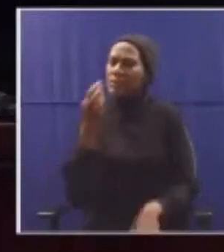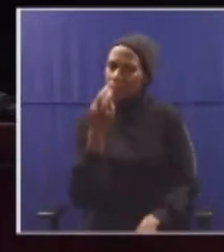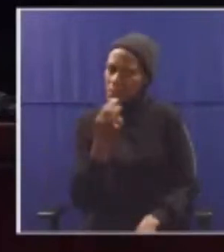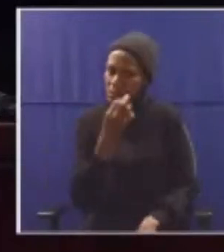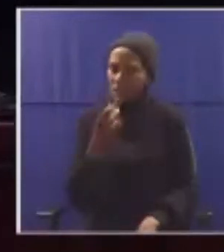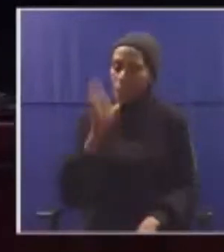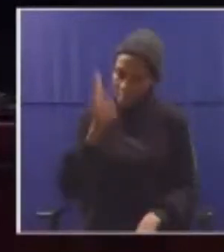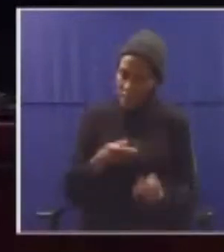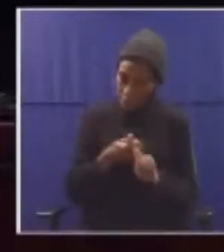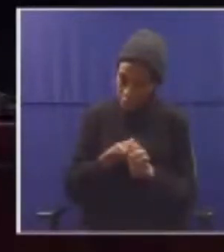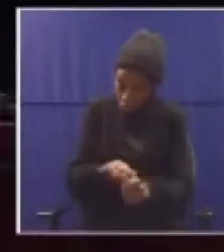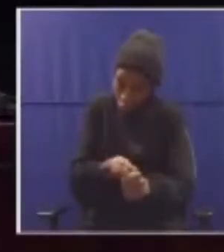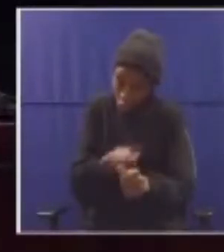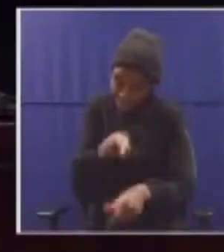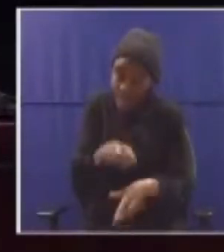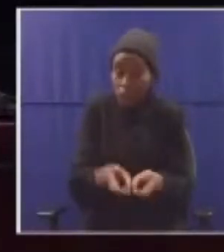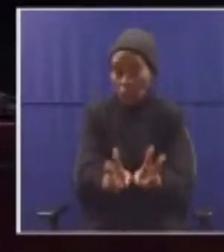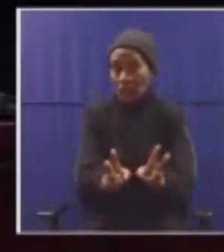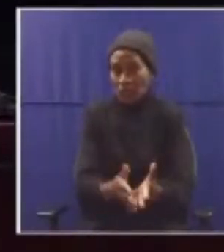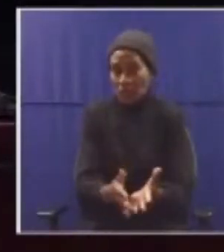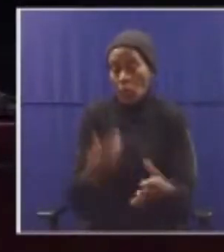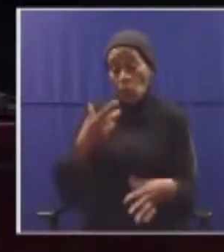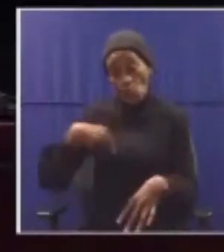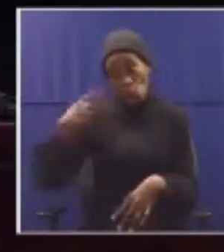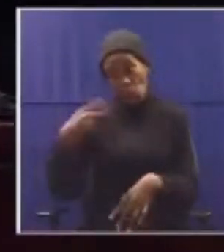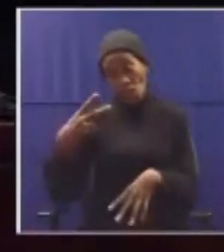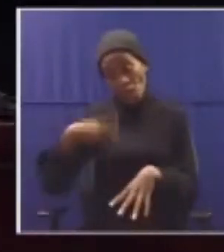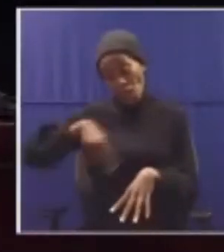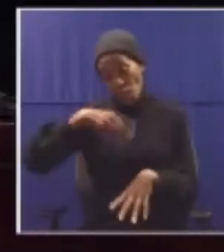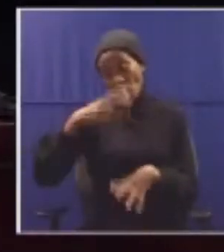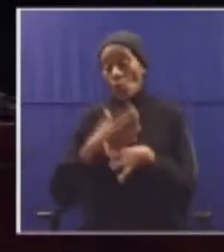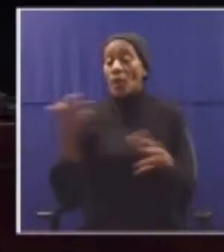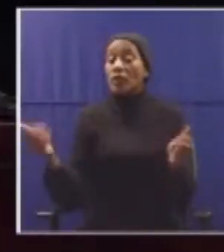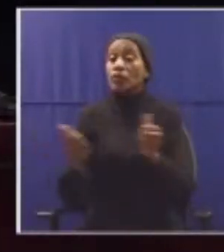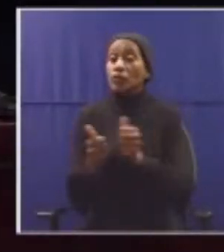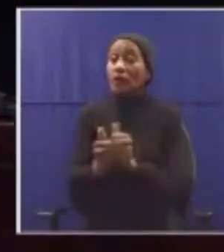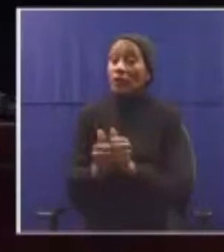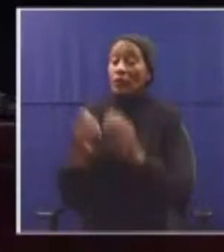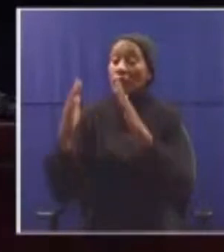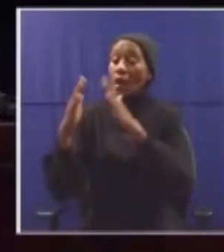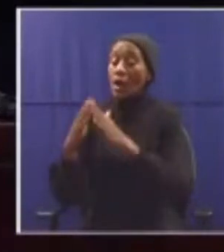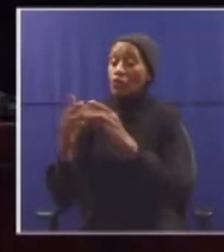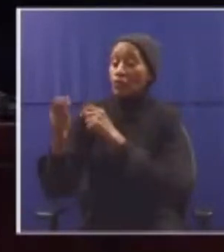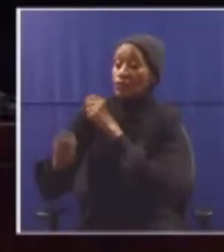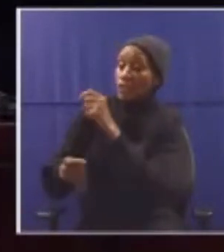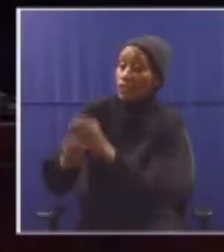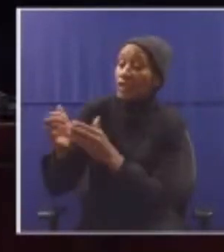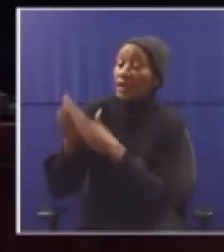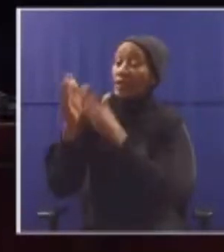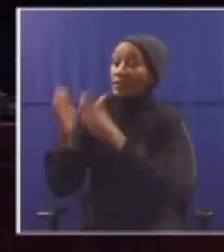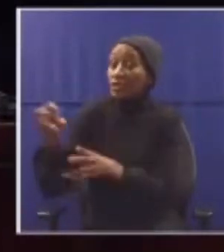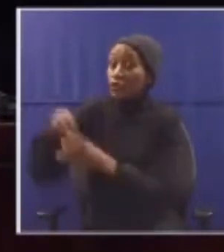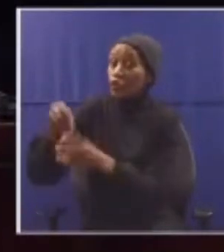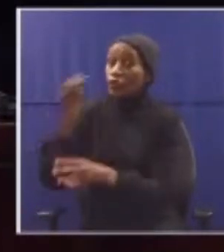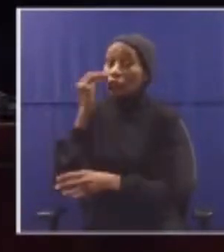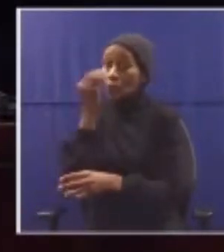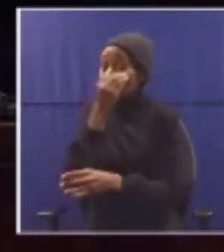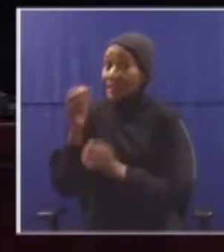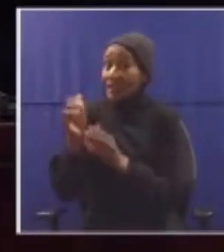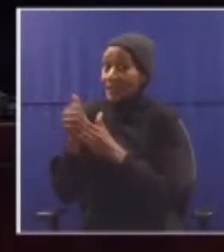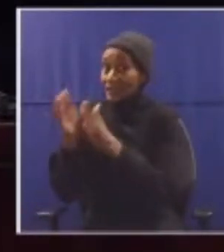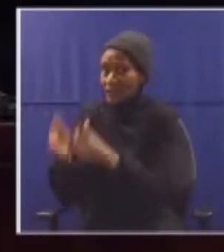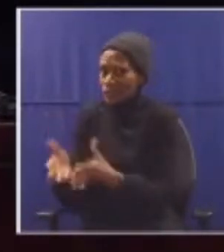move in that direction. And we're working very closely with the House of Traditional and Khoisan leaders. Thank you very